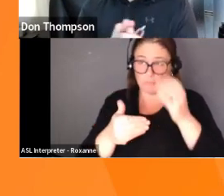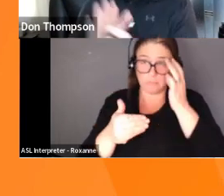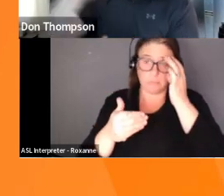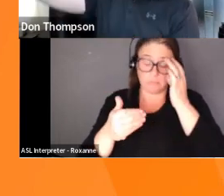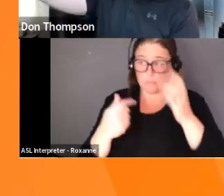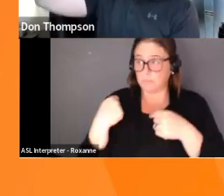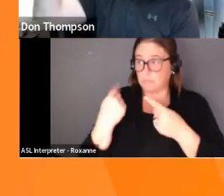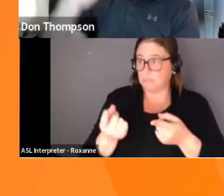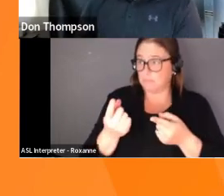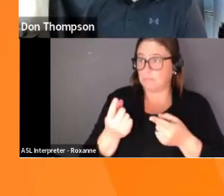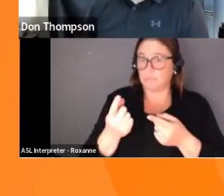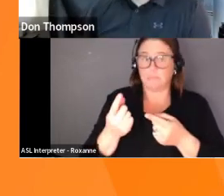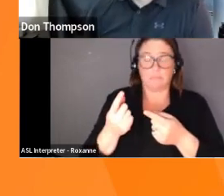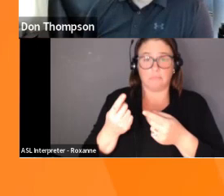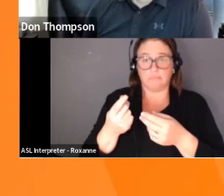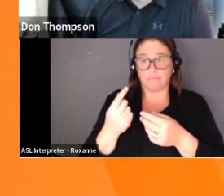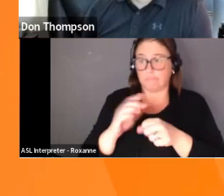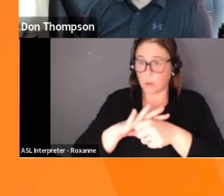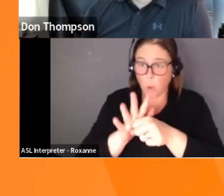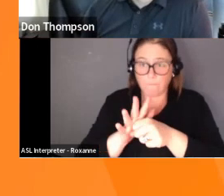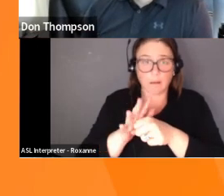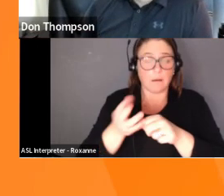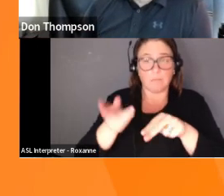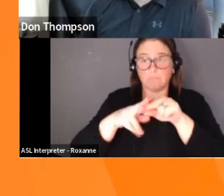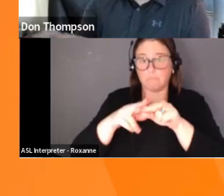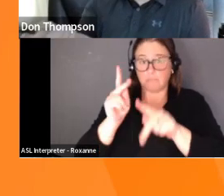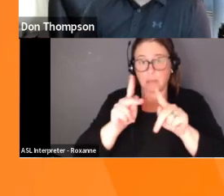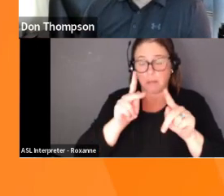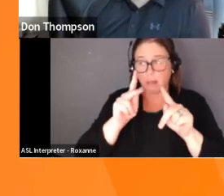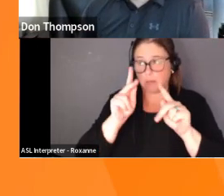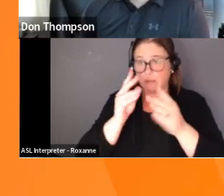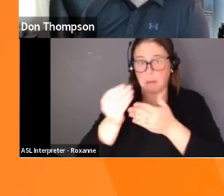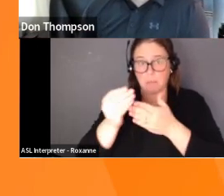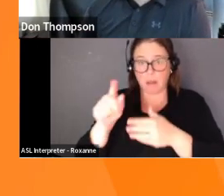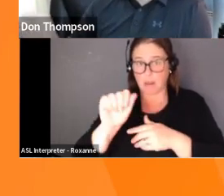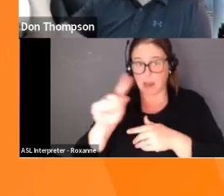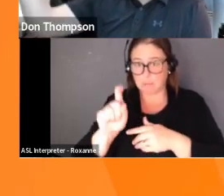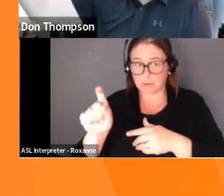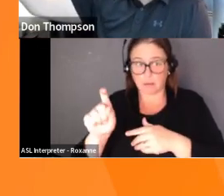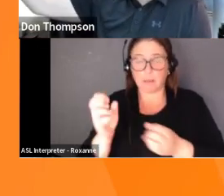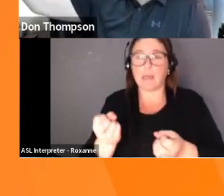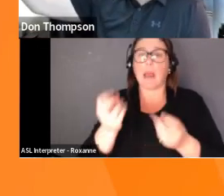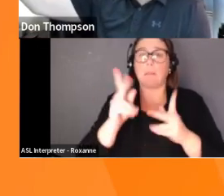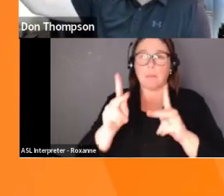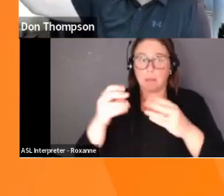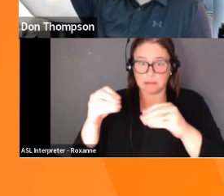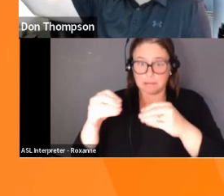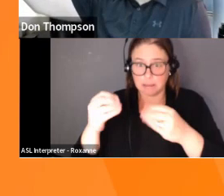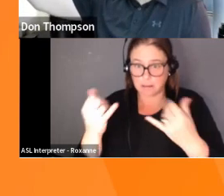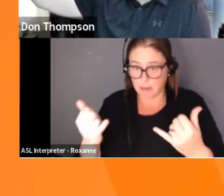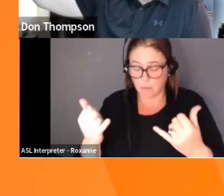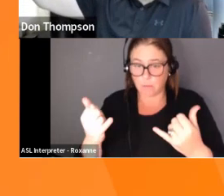with the boom in Amazon and the number of resellers, because somebody can easily go to a